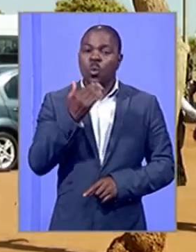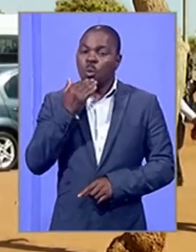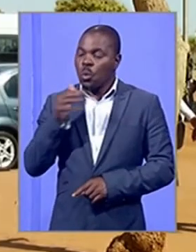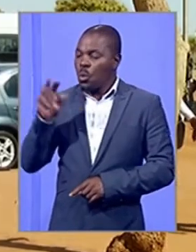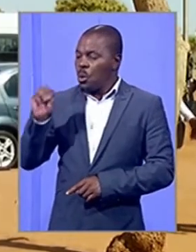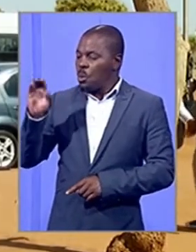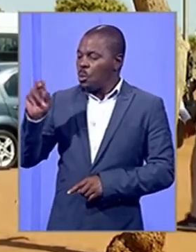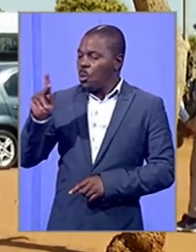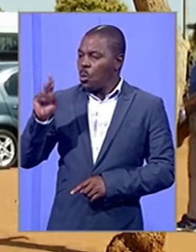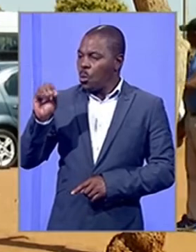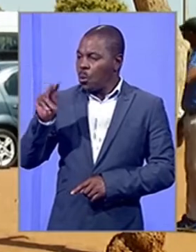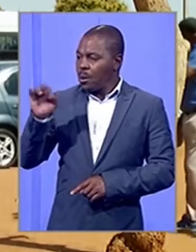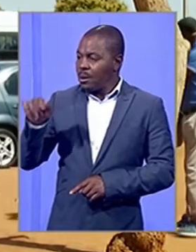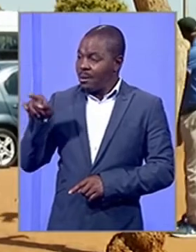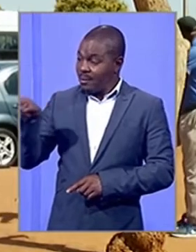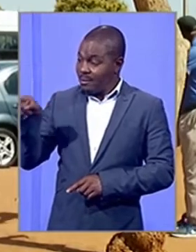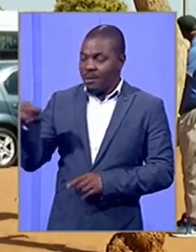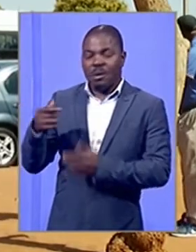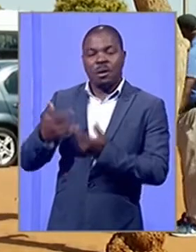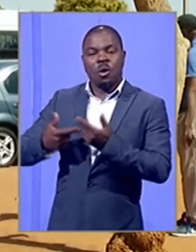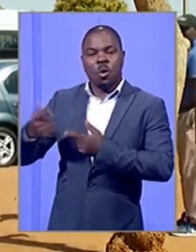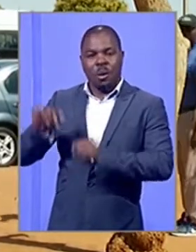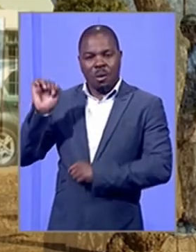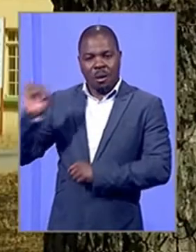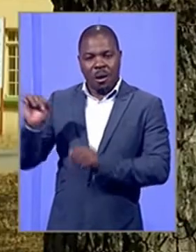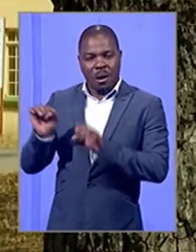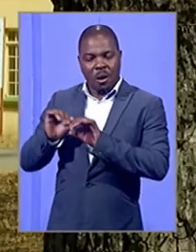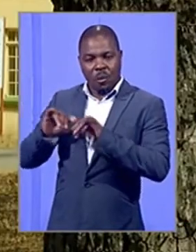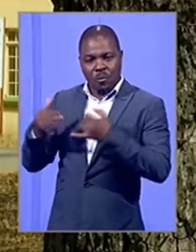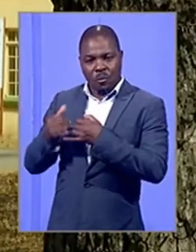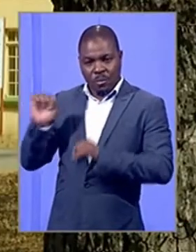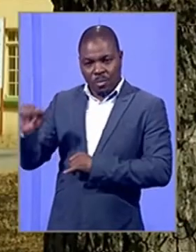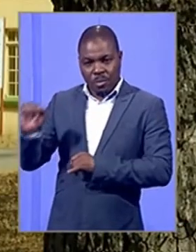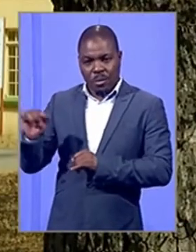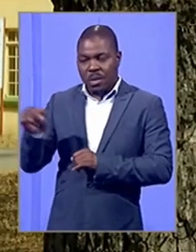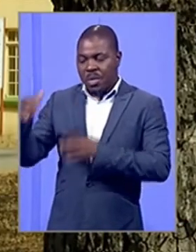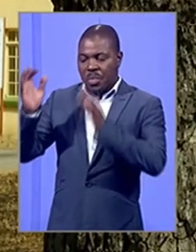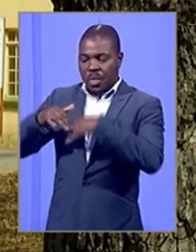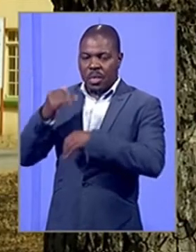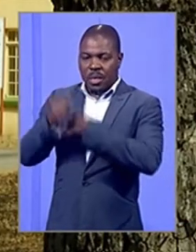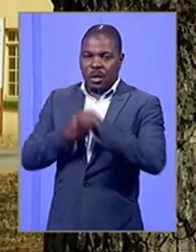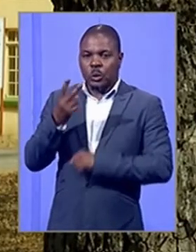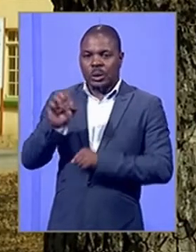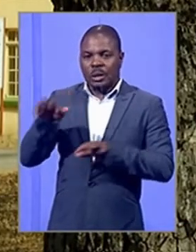yo feme ya gagwe ya molao e jelego ka 2019 o ganne go ntša sa mafahleng.